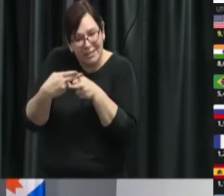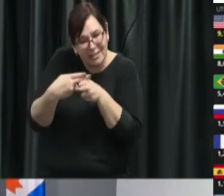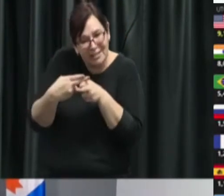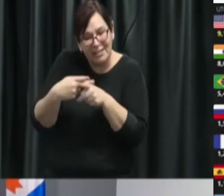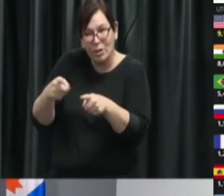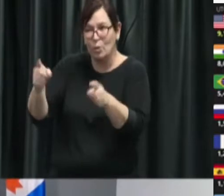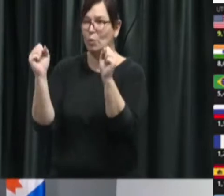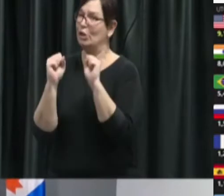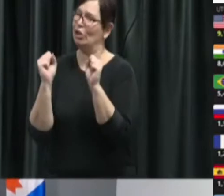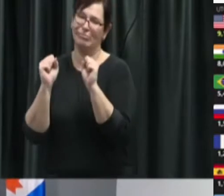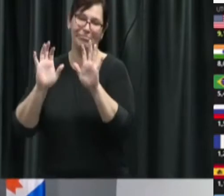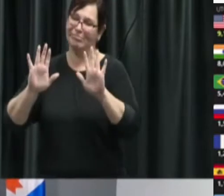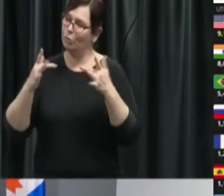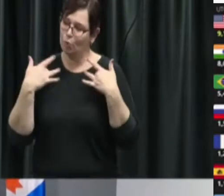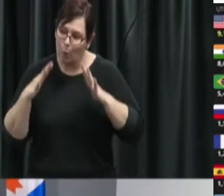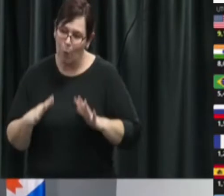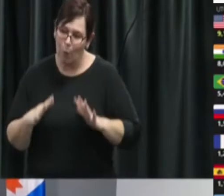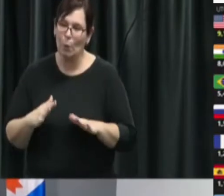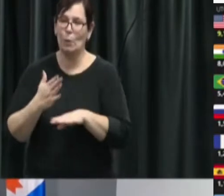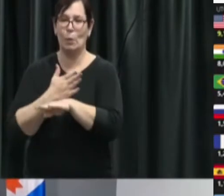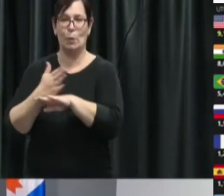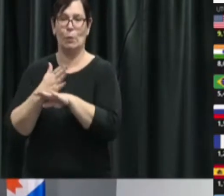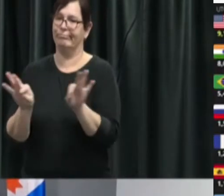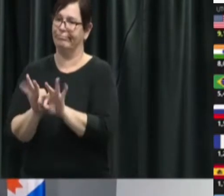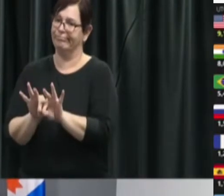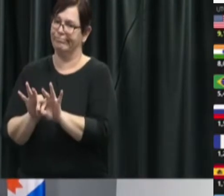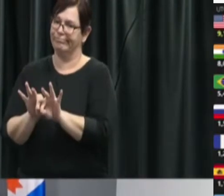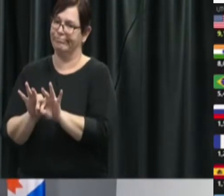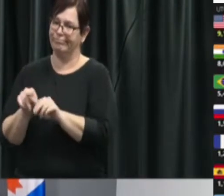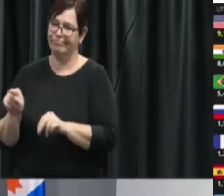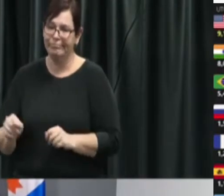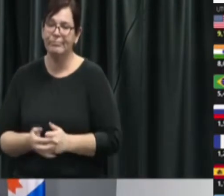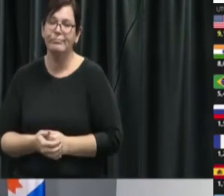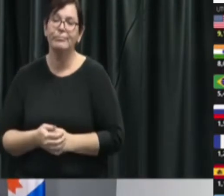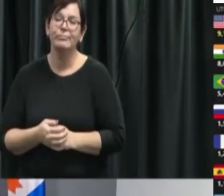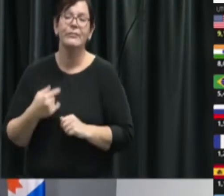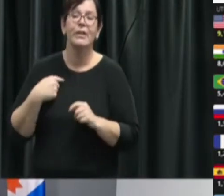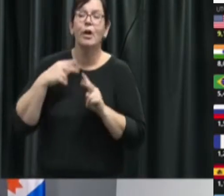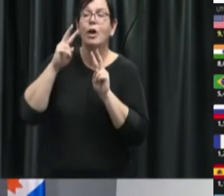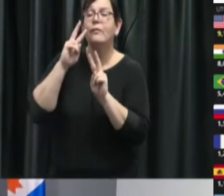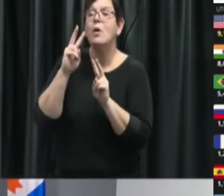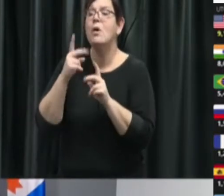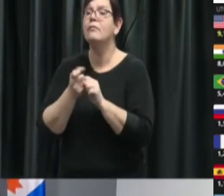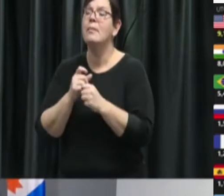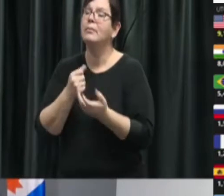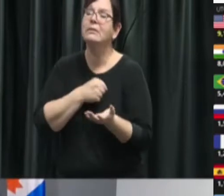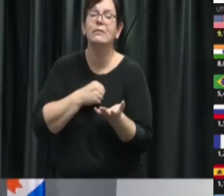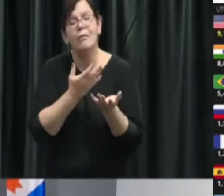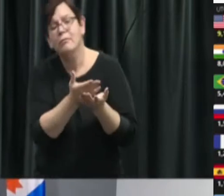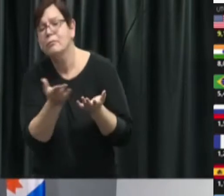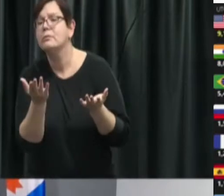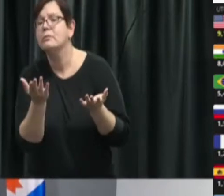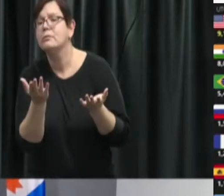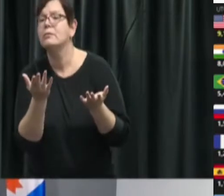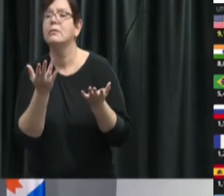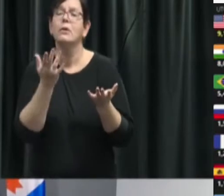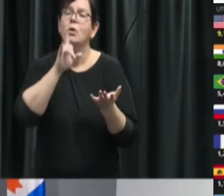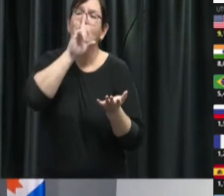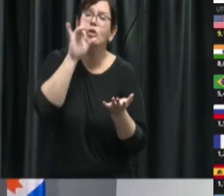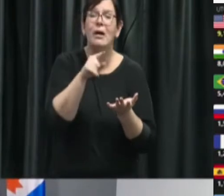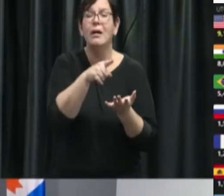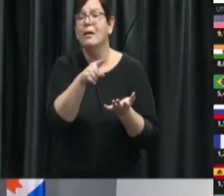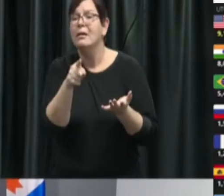fond hope, and I'm really looking forward to receiving a report from the staff that will allow us as soon as possible to say to those very same businesses and to the people who